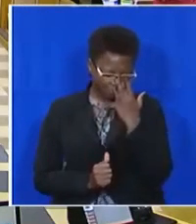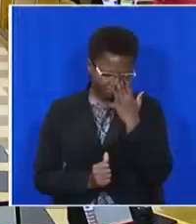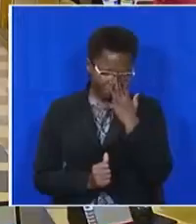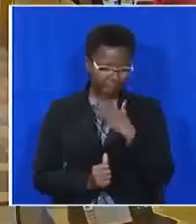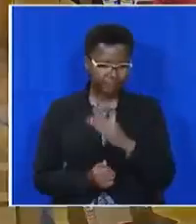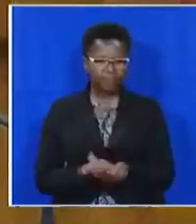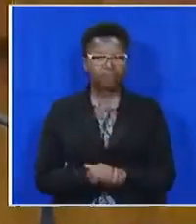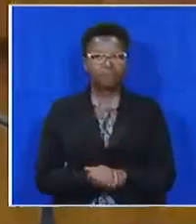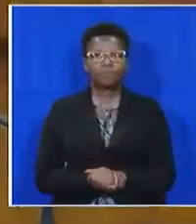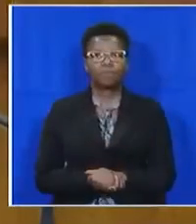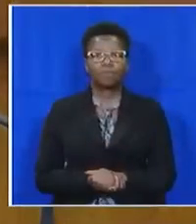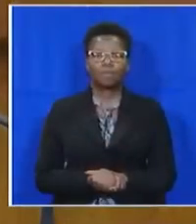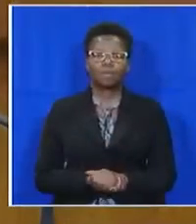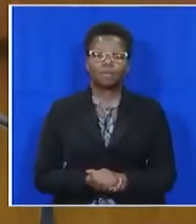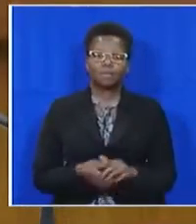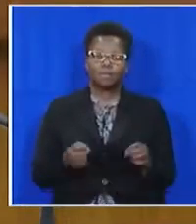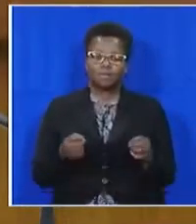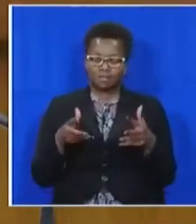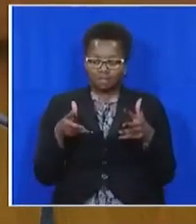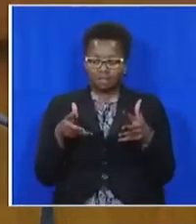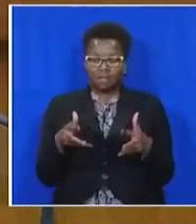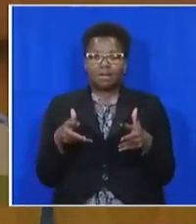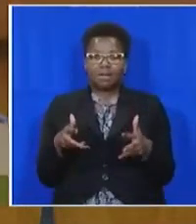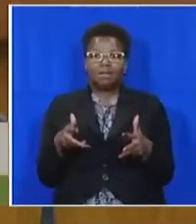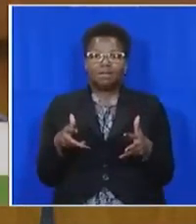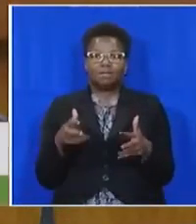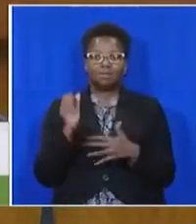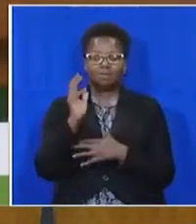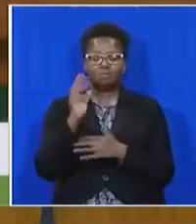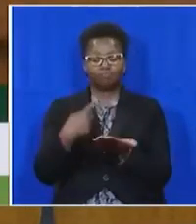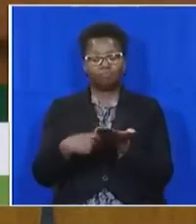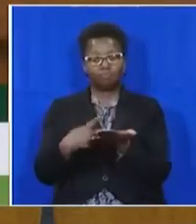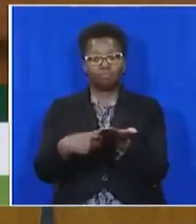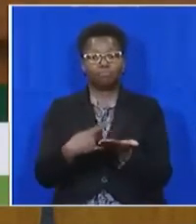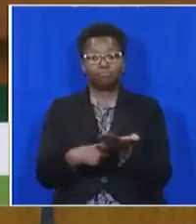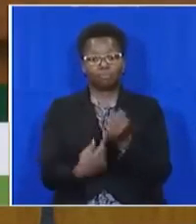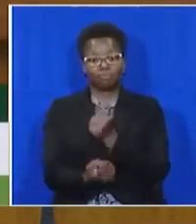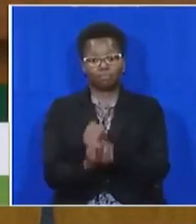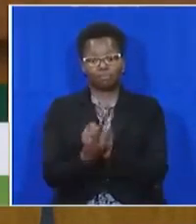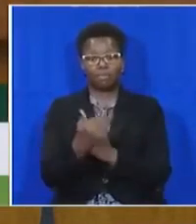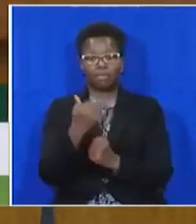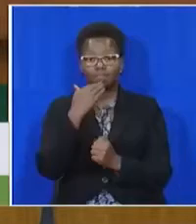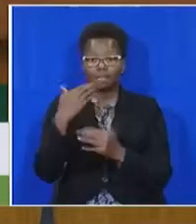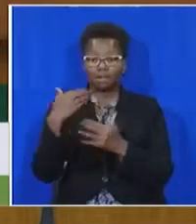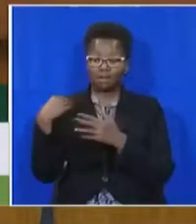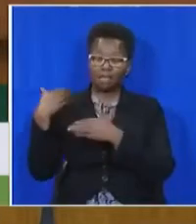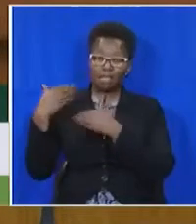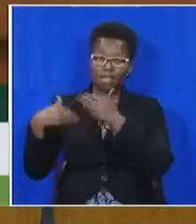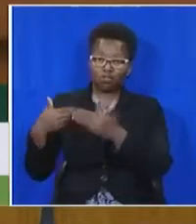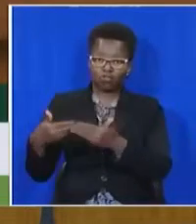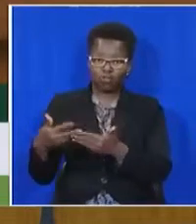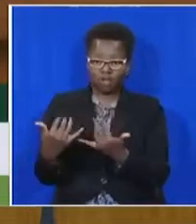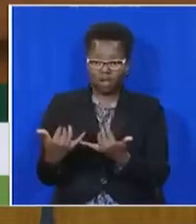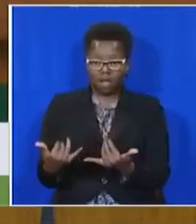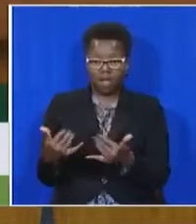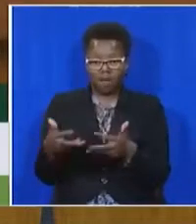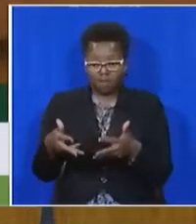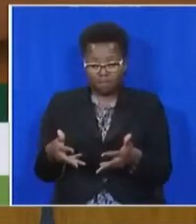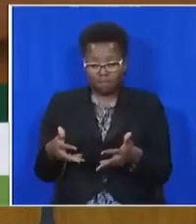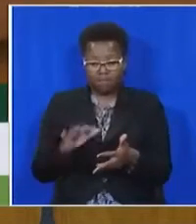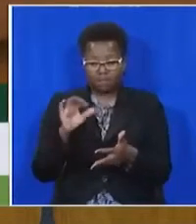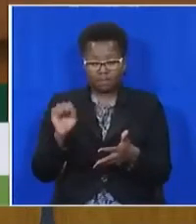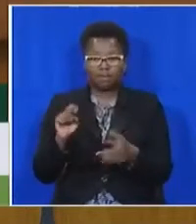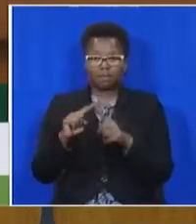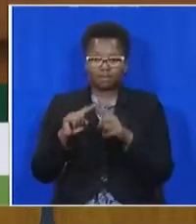Our battle cry as we take on this House debate, which asserted that the history of all hitherto existing societies is the history of